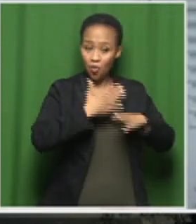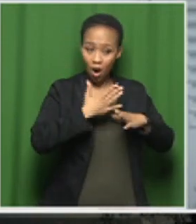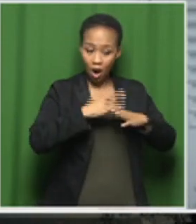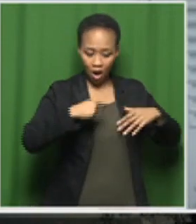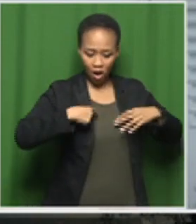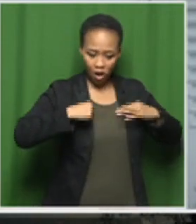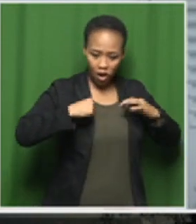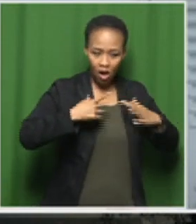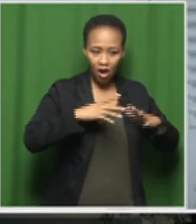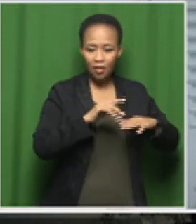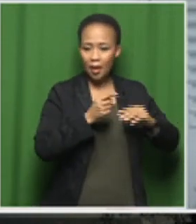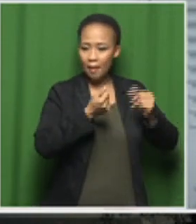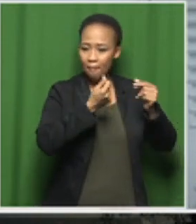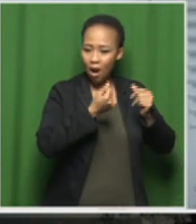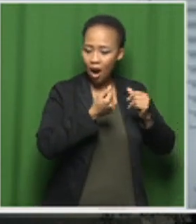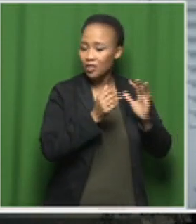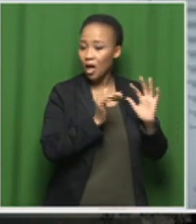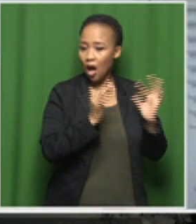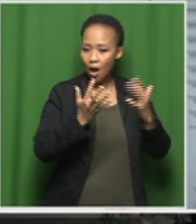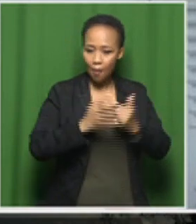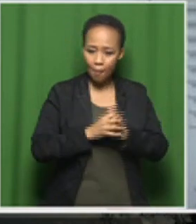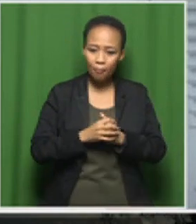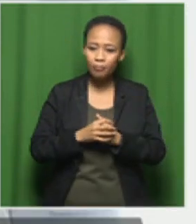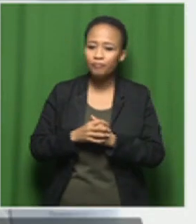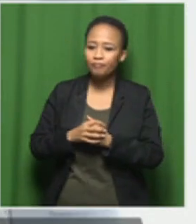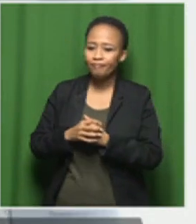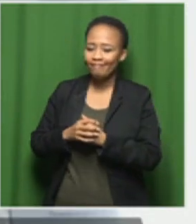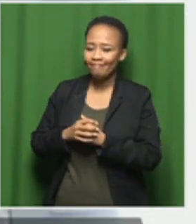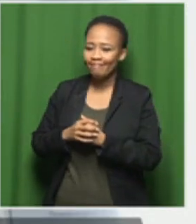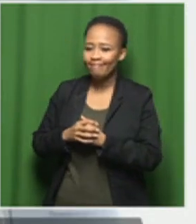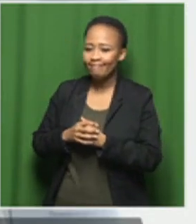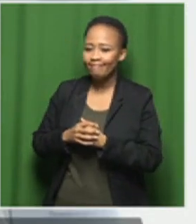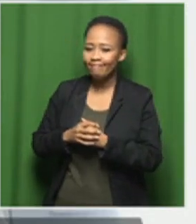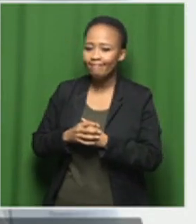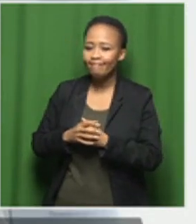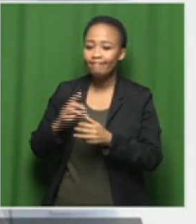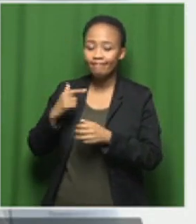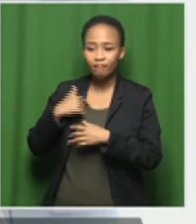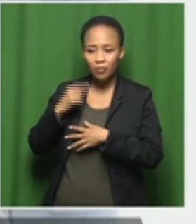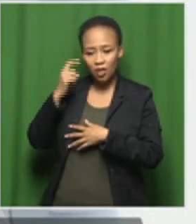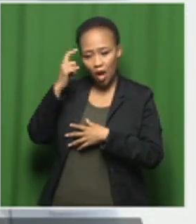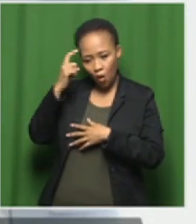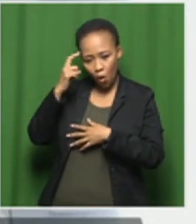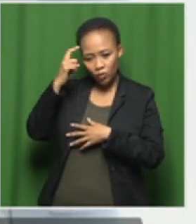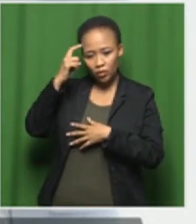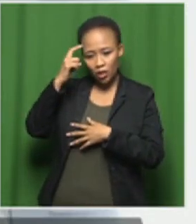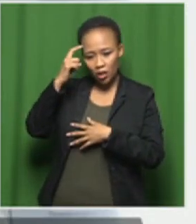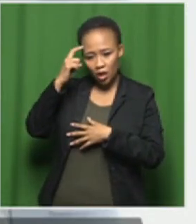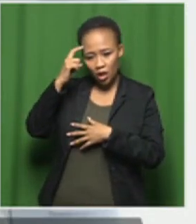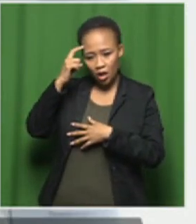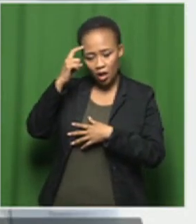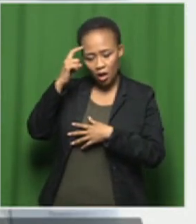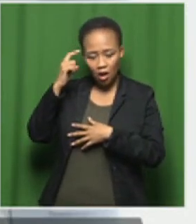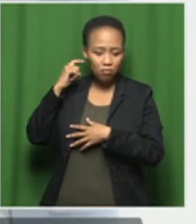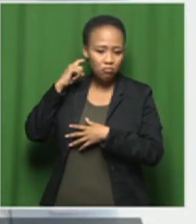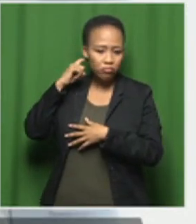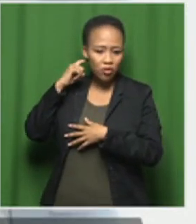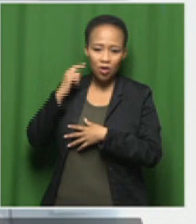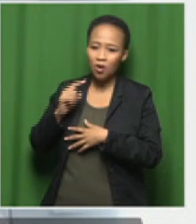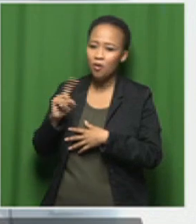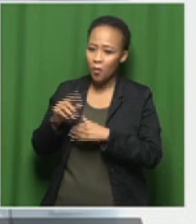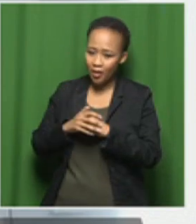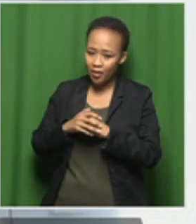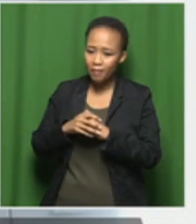So when I price my work, I consider the many hands that went into